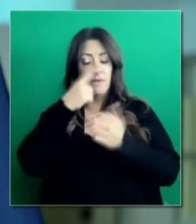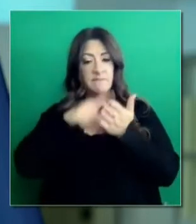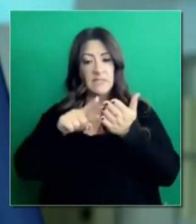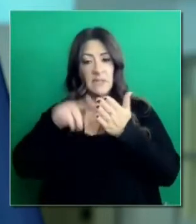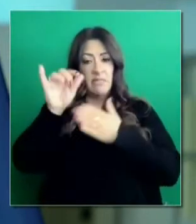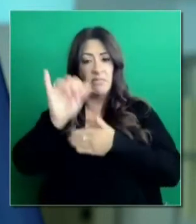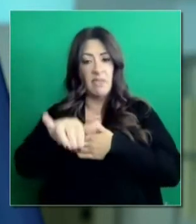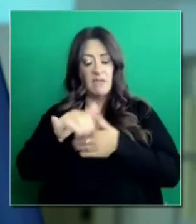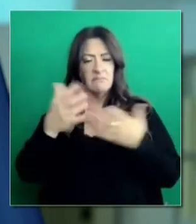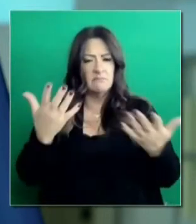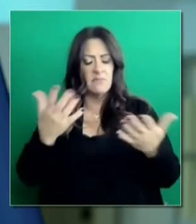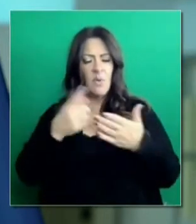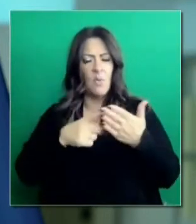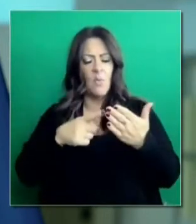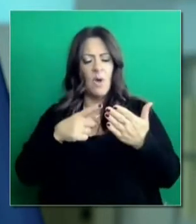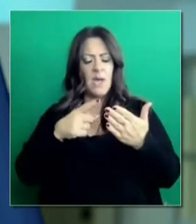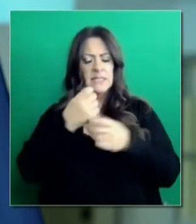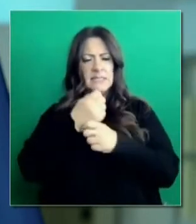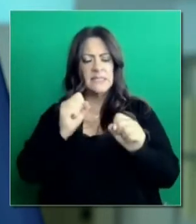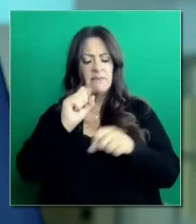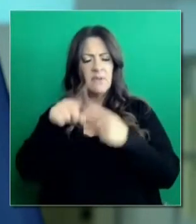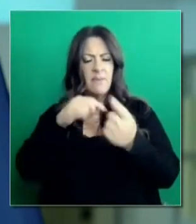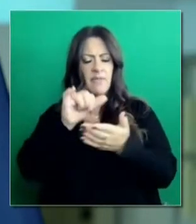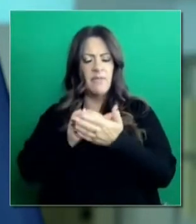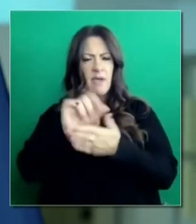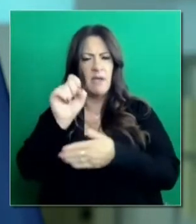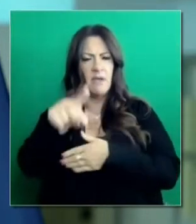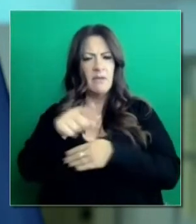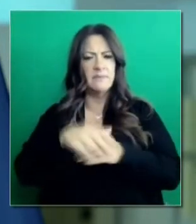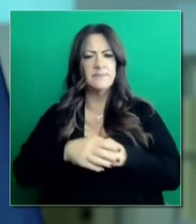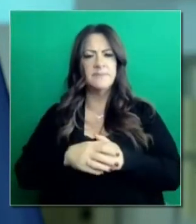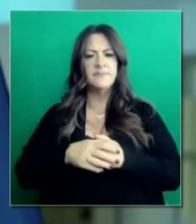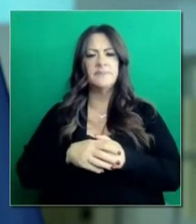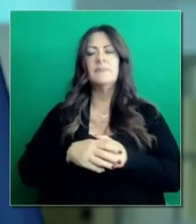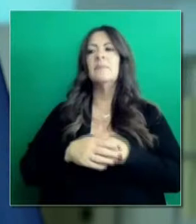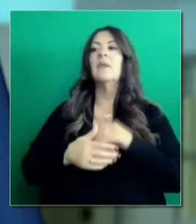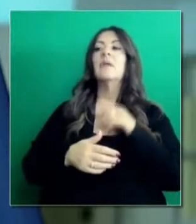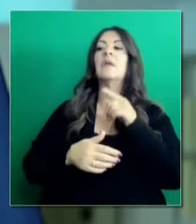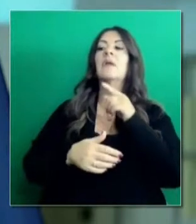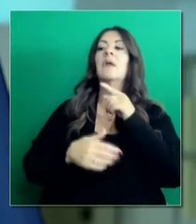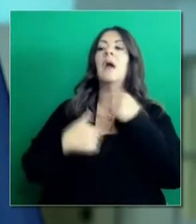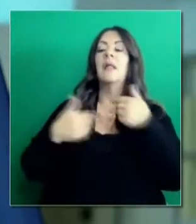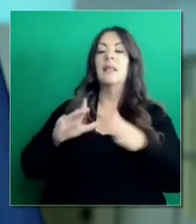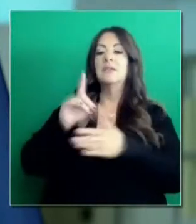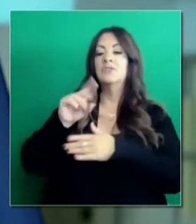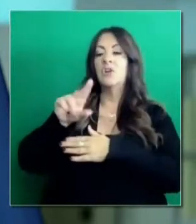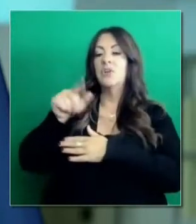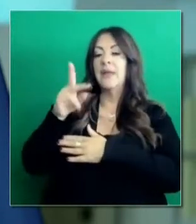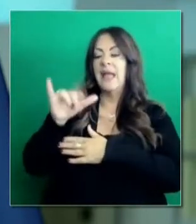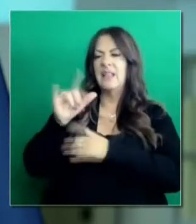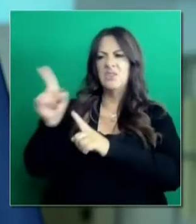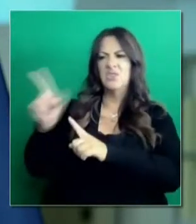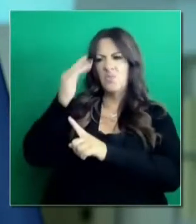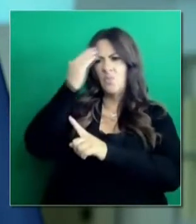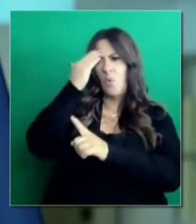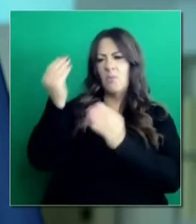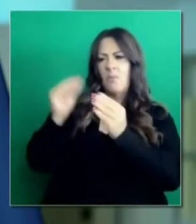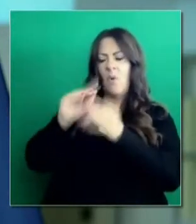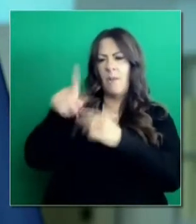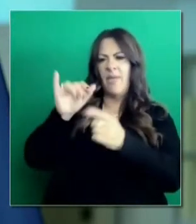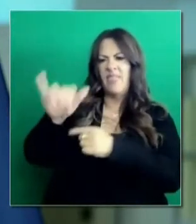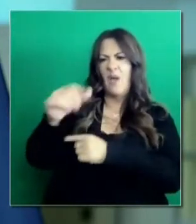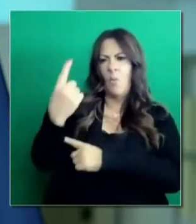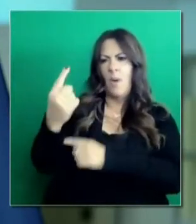happened? Yeah, good. I'll have Dr. Galley, if he's aware of that specific case, to discuss that here just in a brief moment. But as it relates